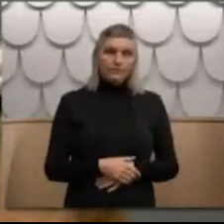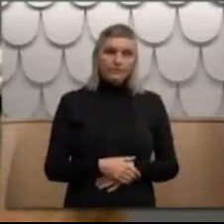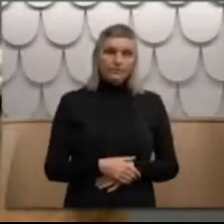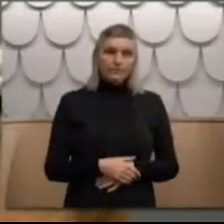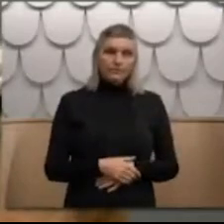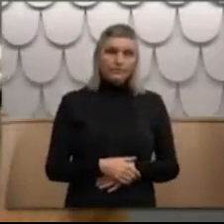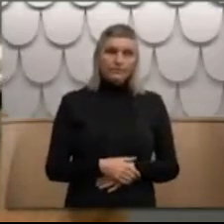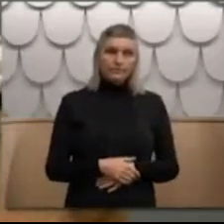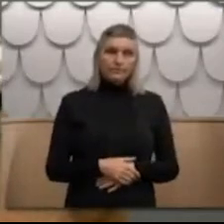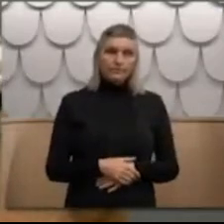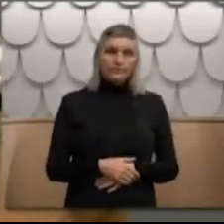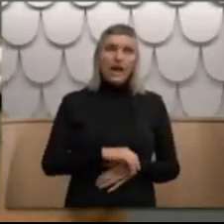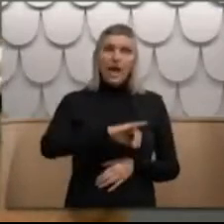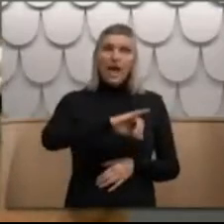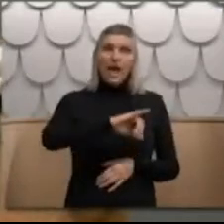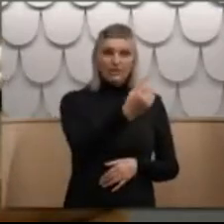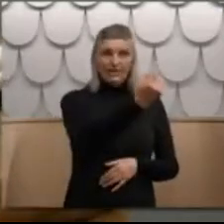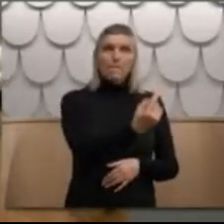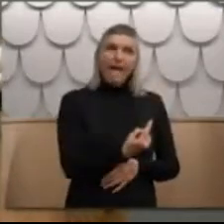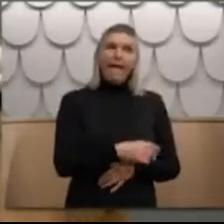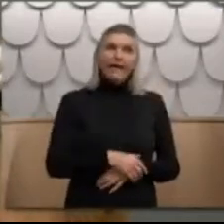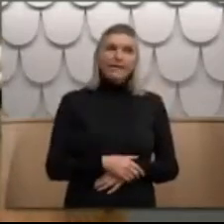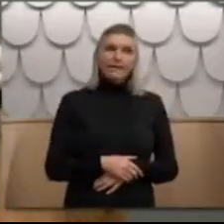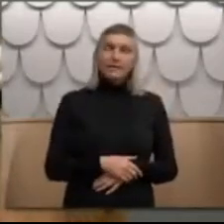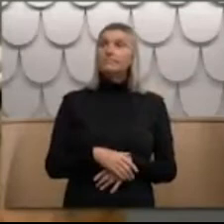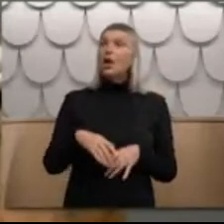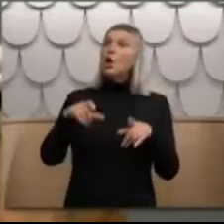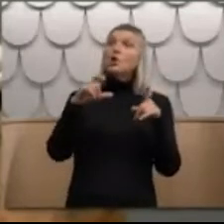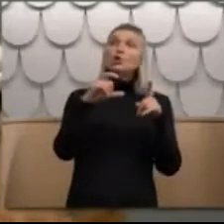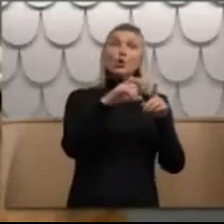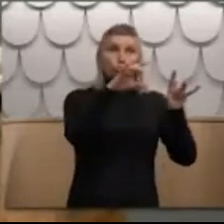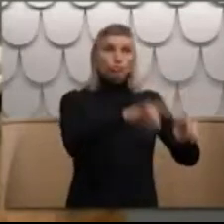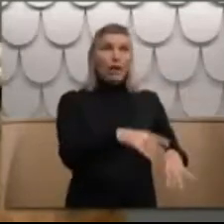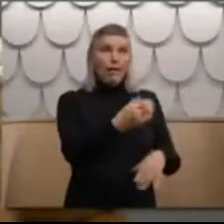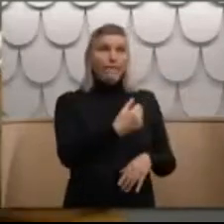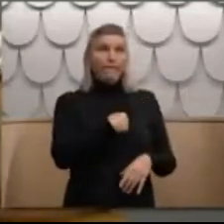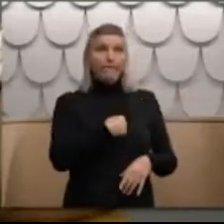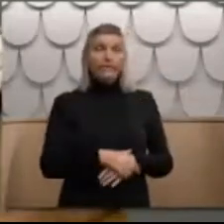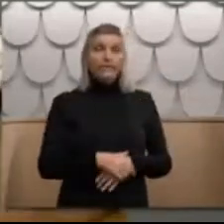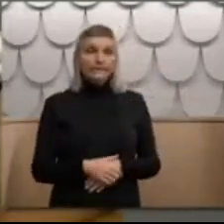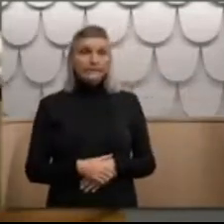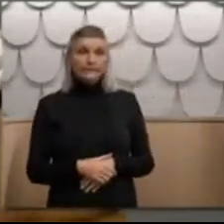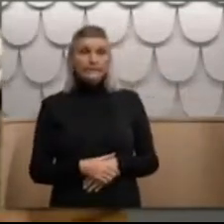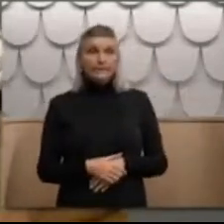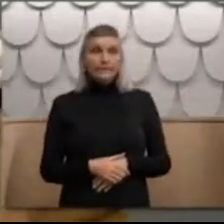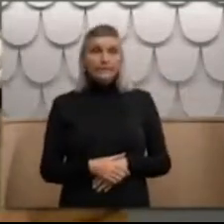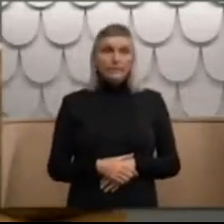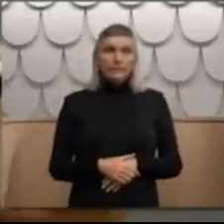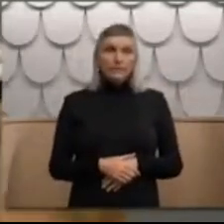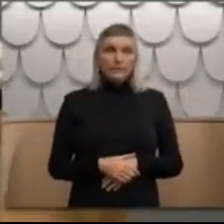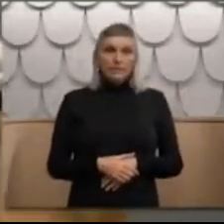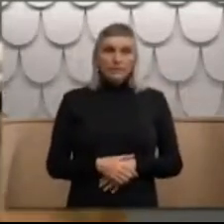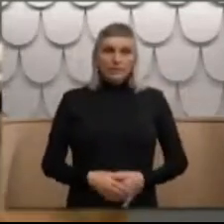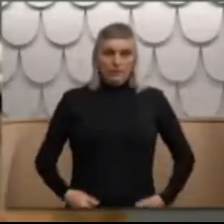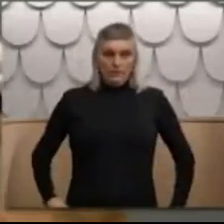I think he's ready to come back. I got a daughter in Australia, and she was sent by the judges to